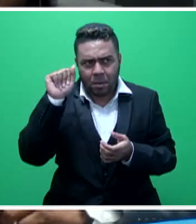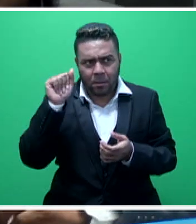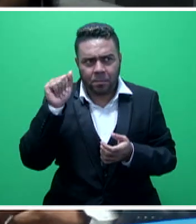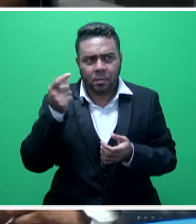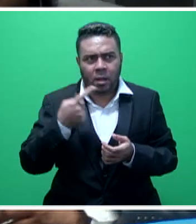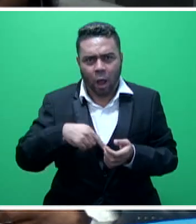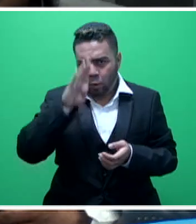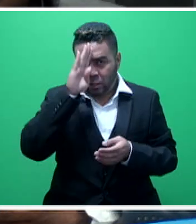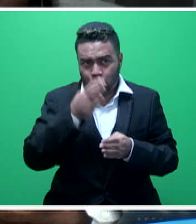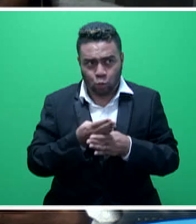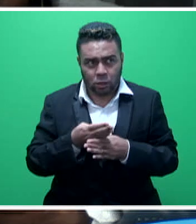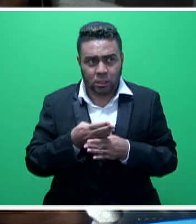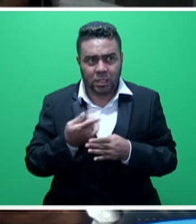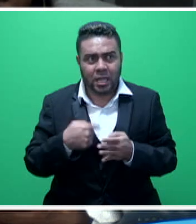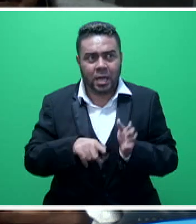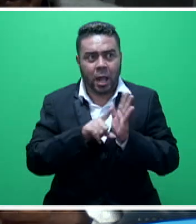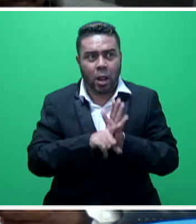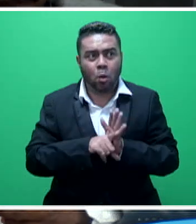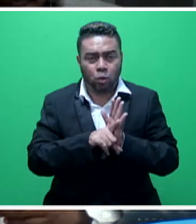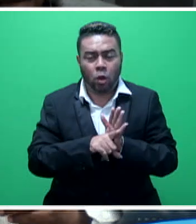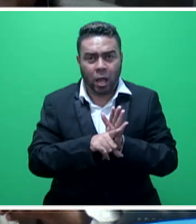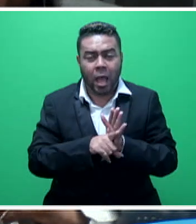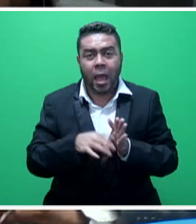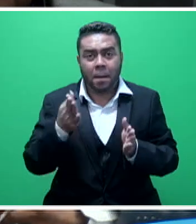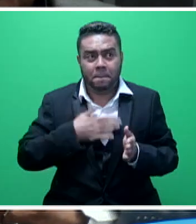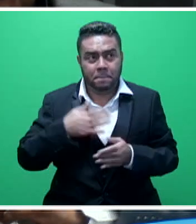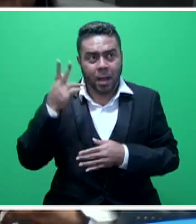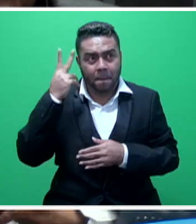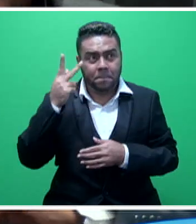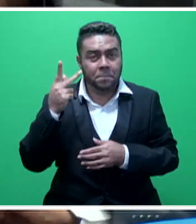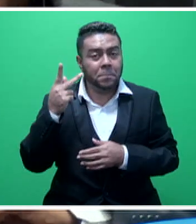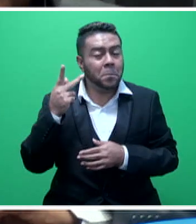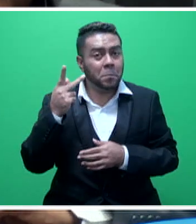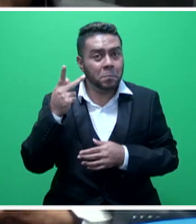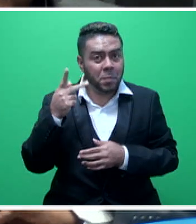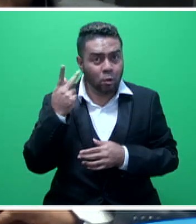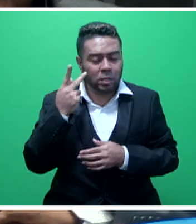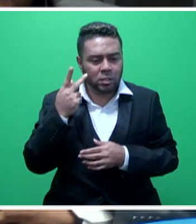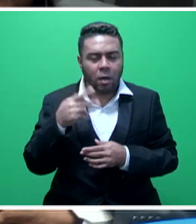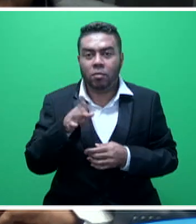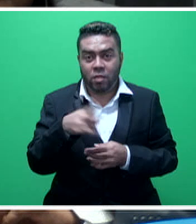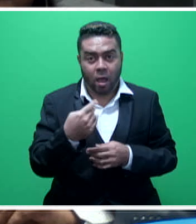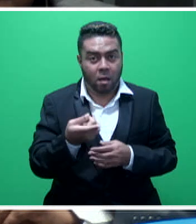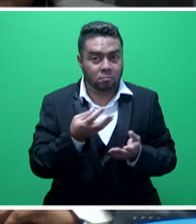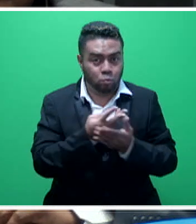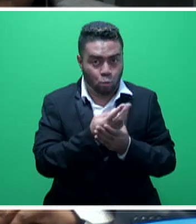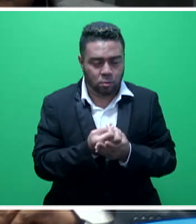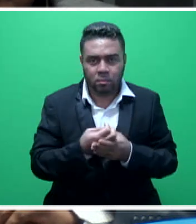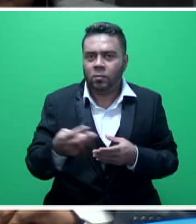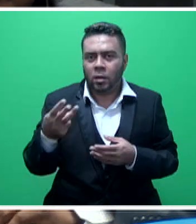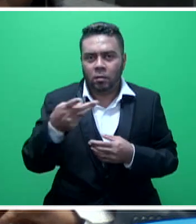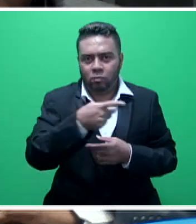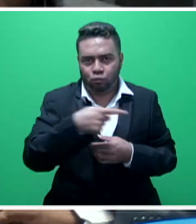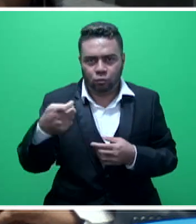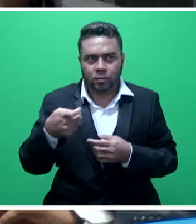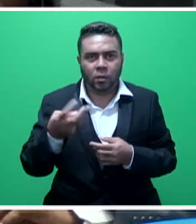was a student in Lautoka, and my parents, their salaries were both deducted by 20%. And we had